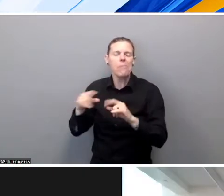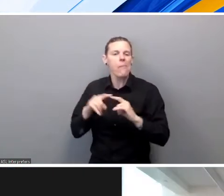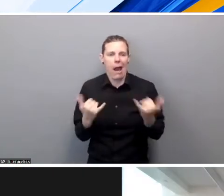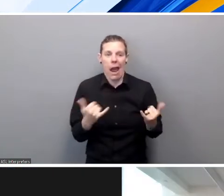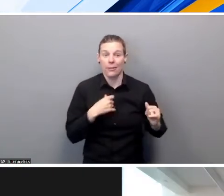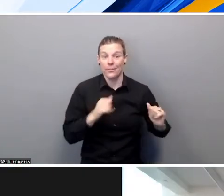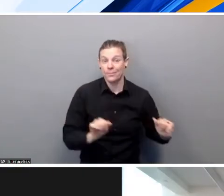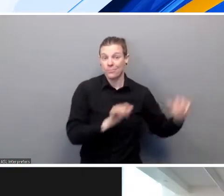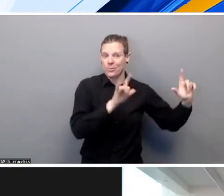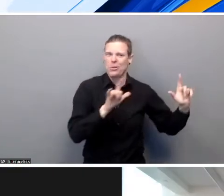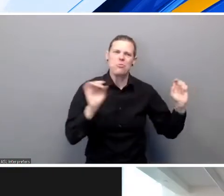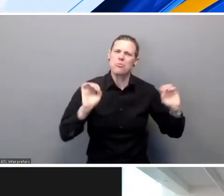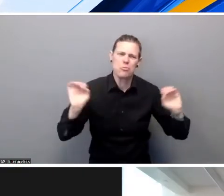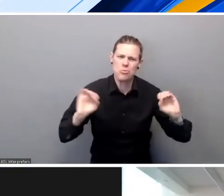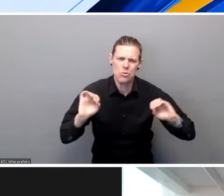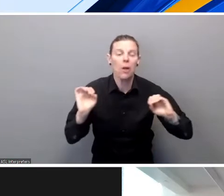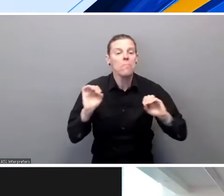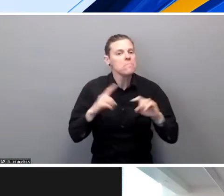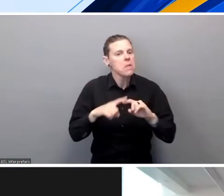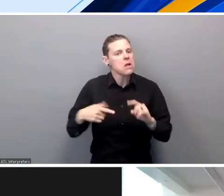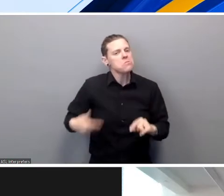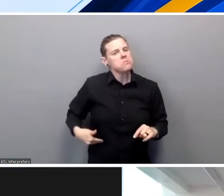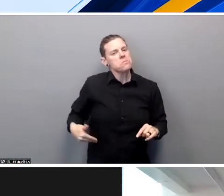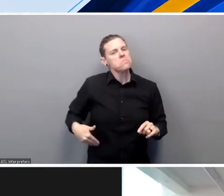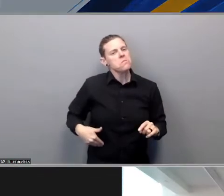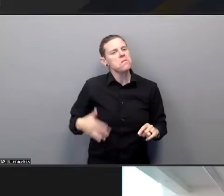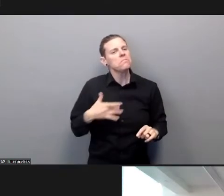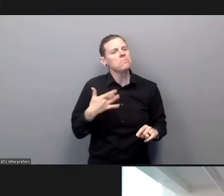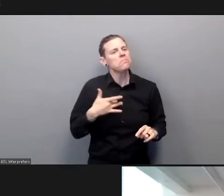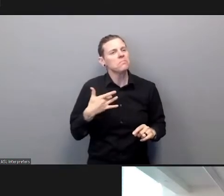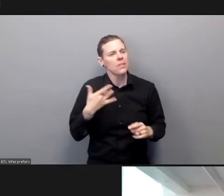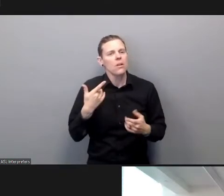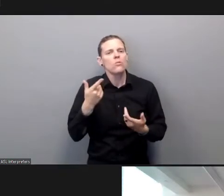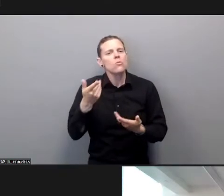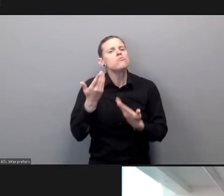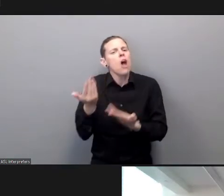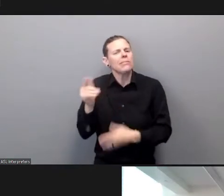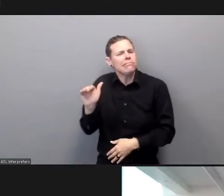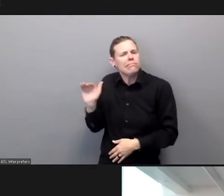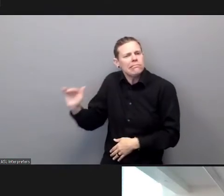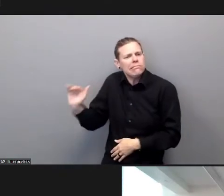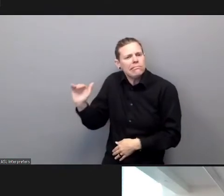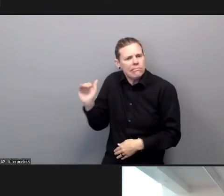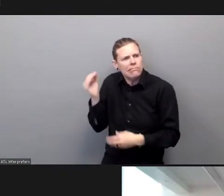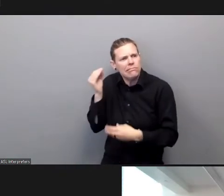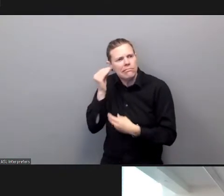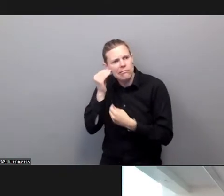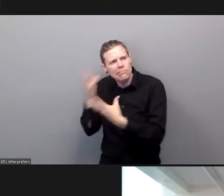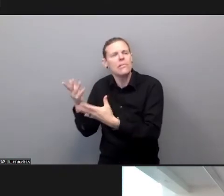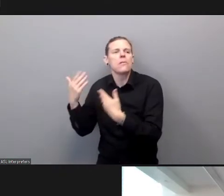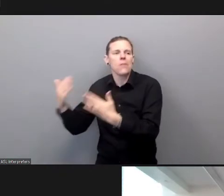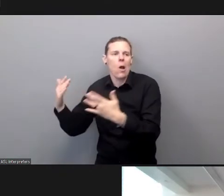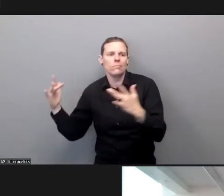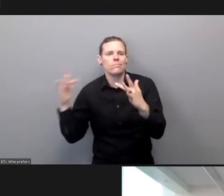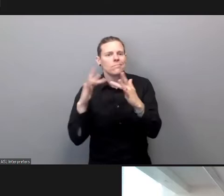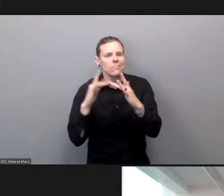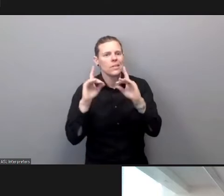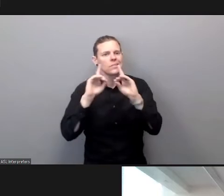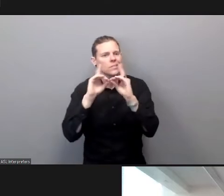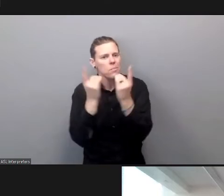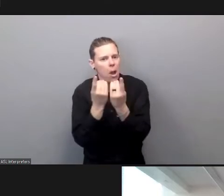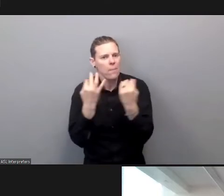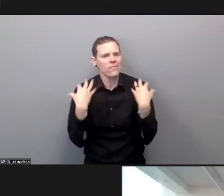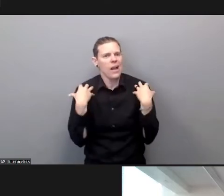just tell your pediatrician that you talk to contact the DOH again and learn